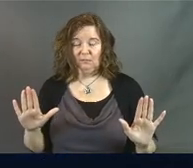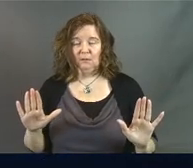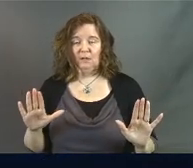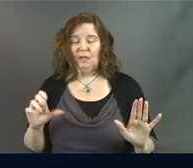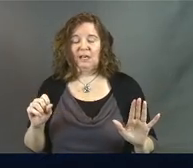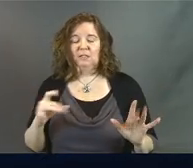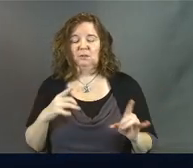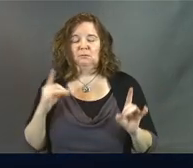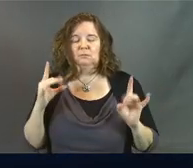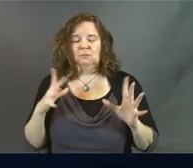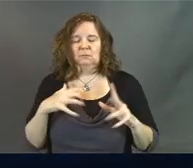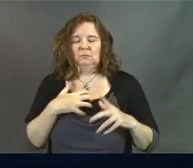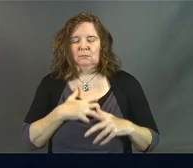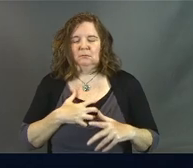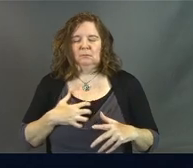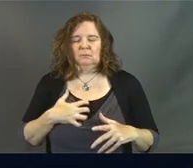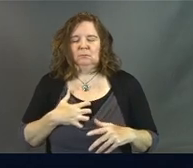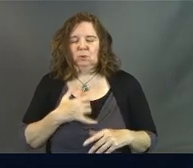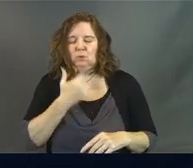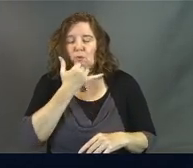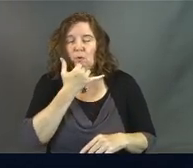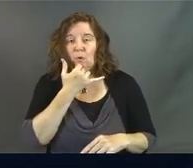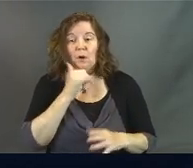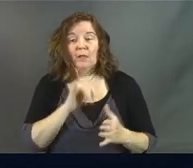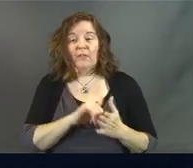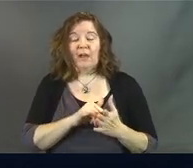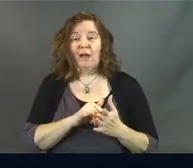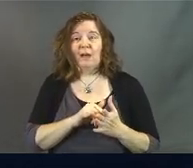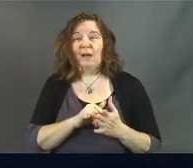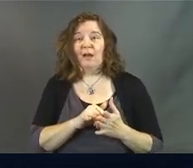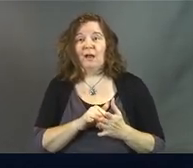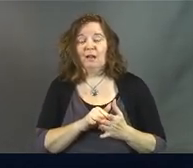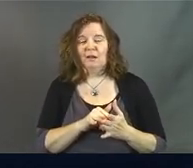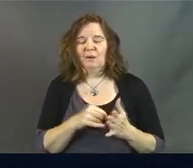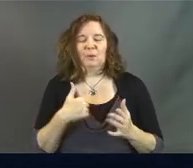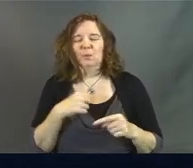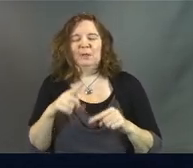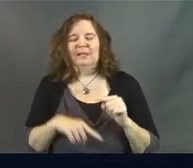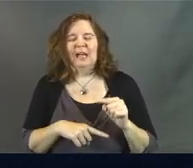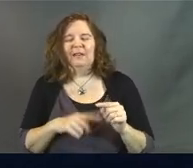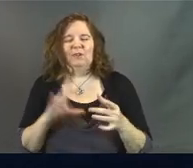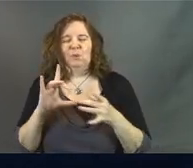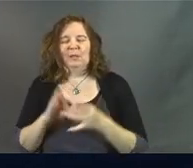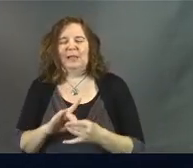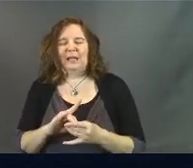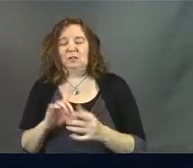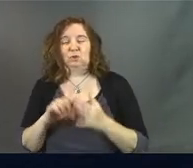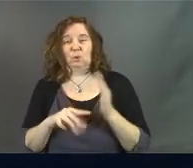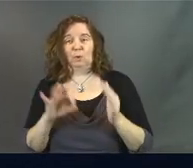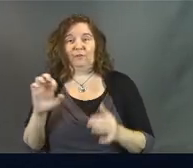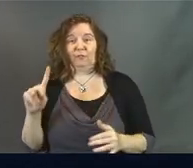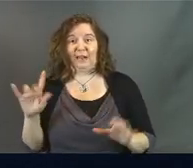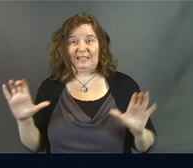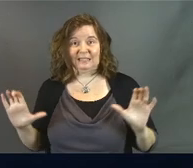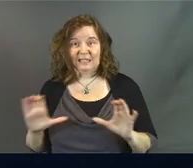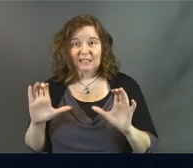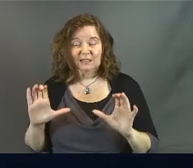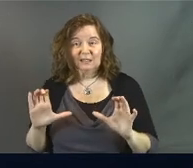It's so detestable, it's so wrong that we can't even relate to what Frank